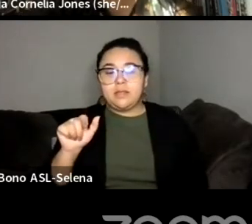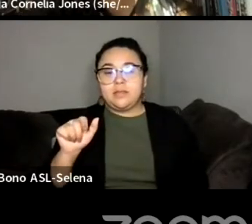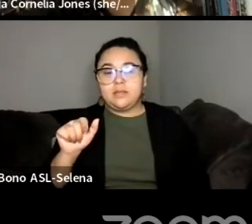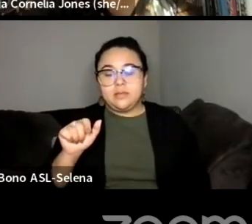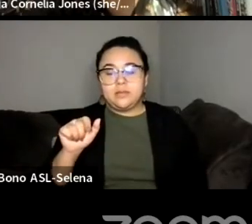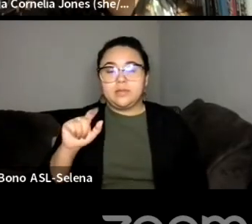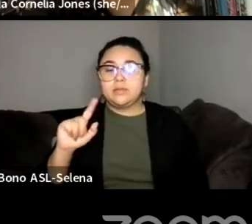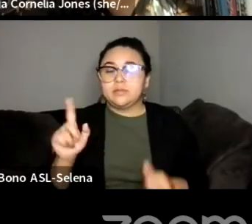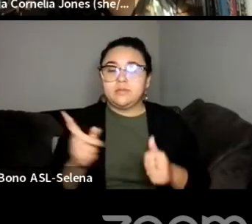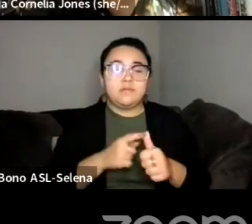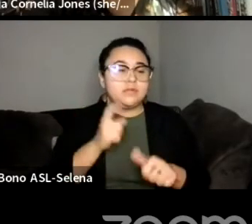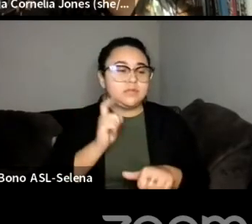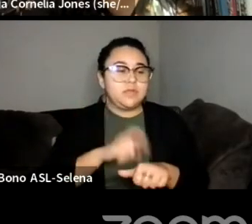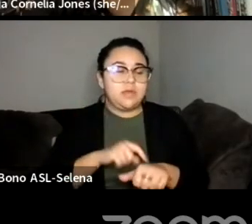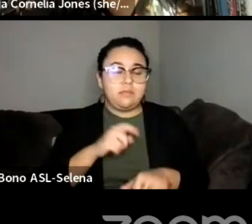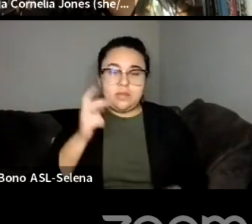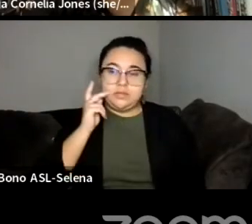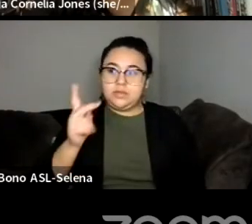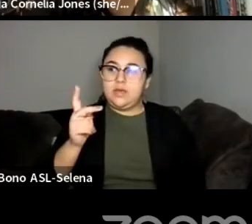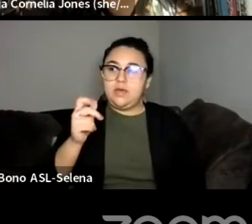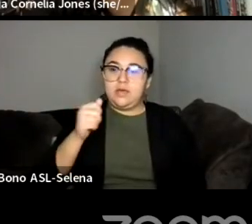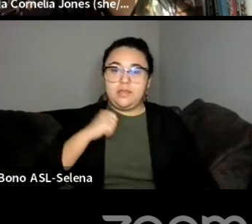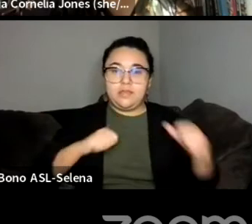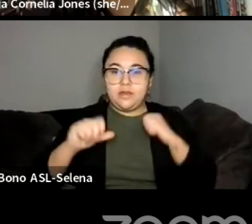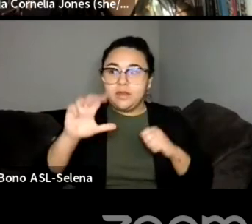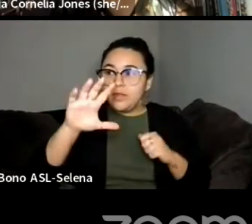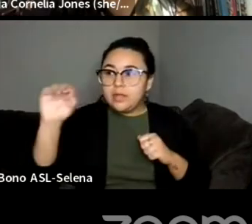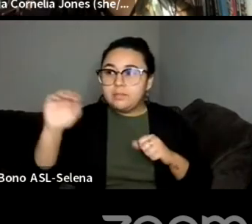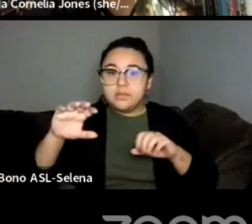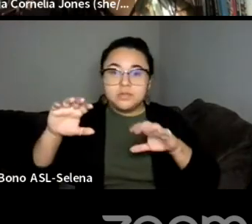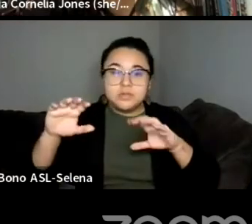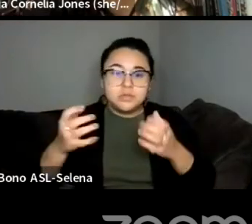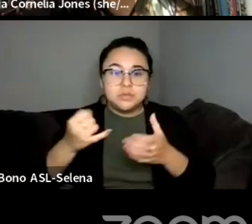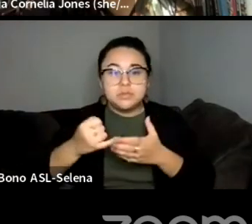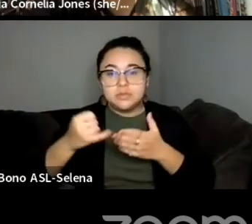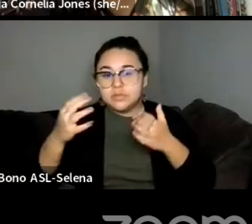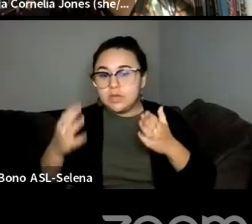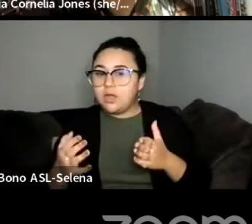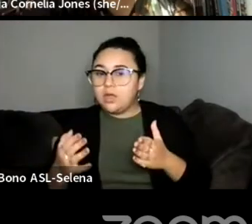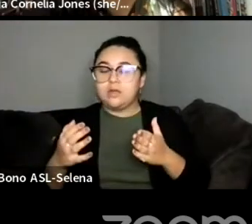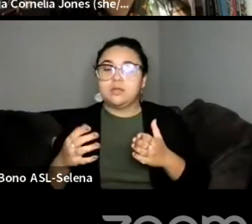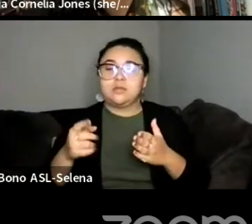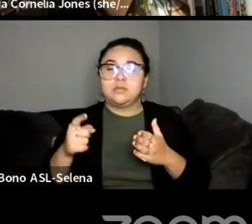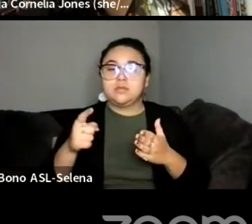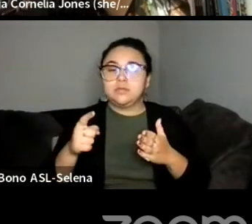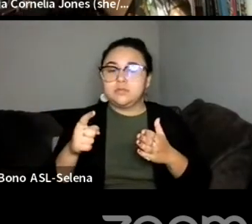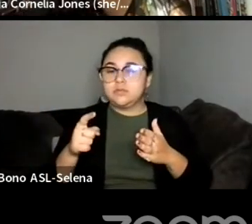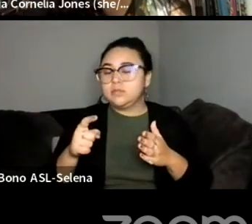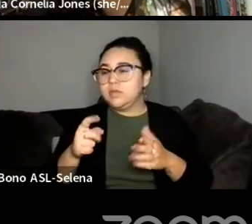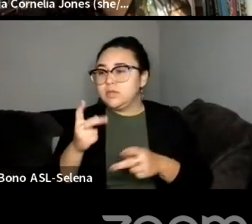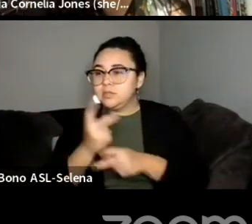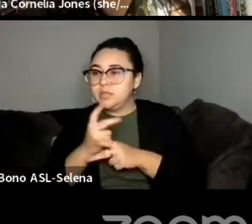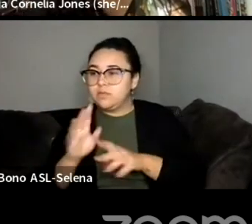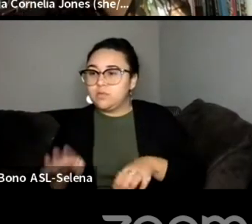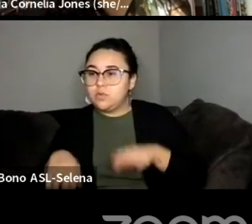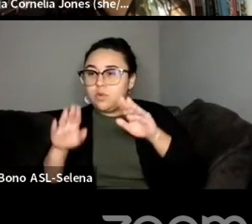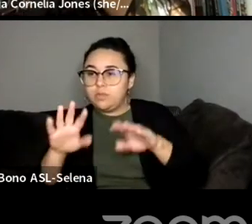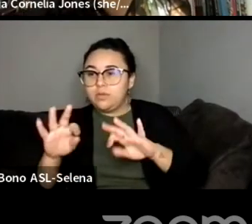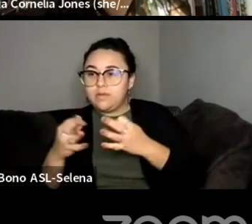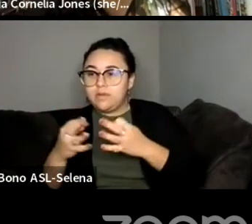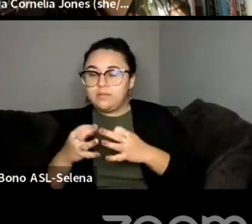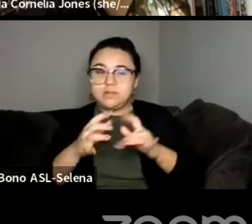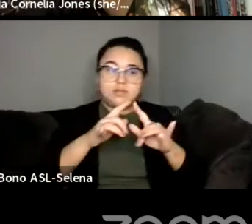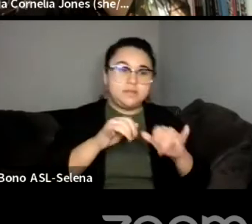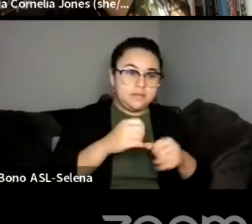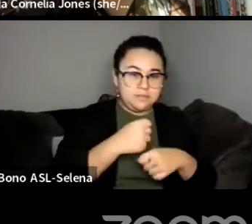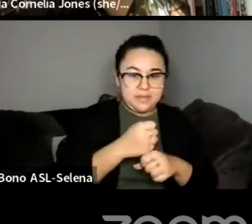saw theater companies, groups, artists who had raised both their families and also created art at